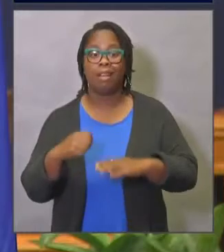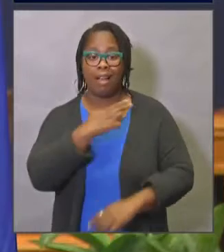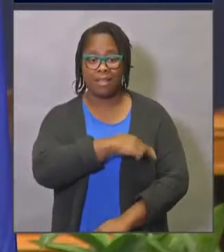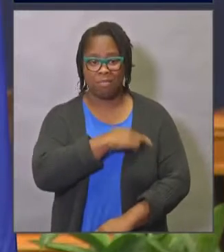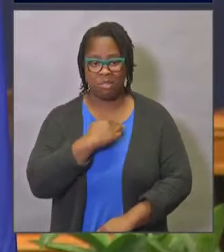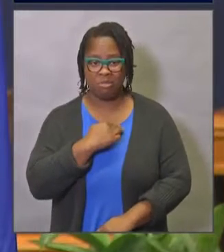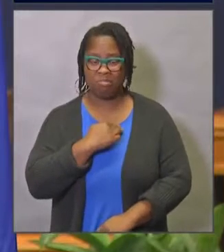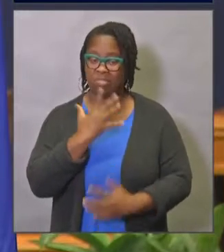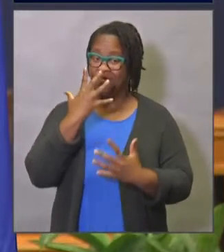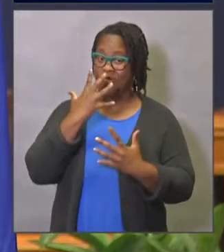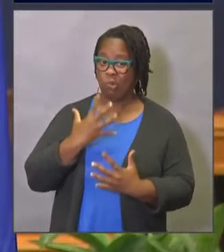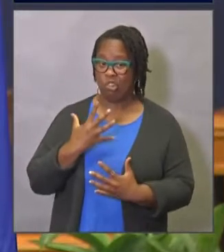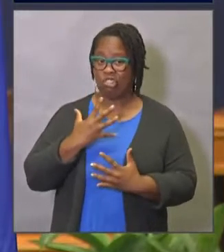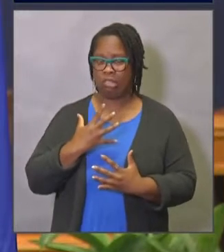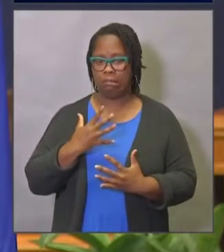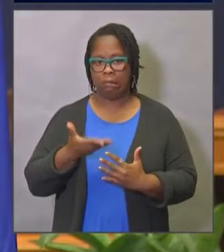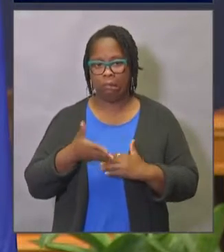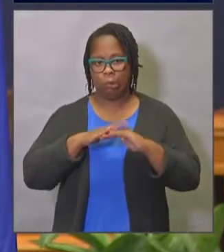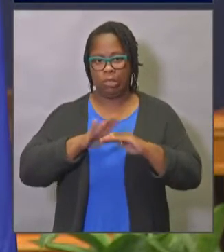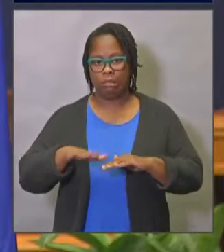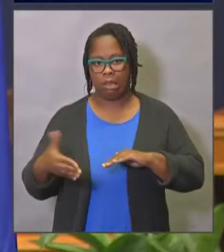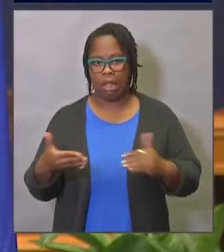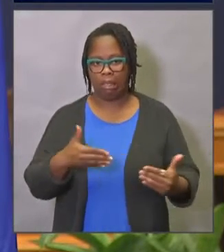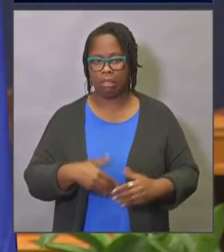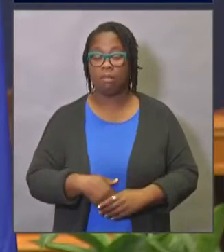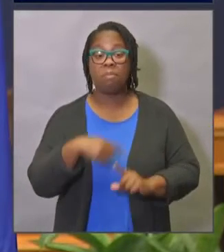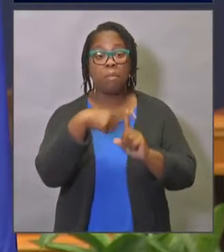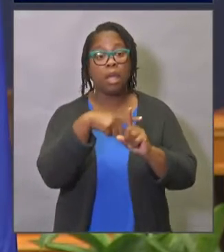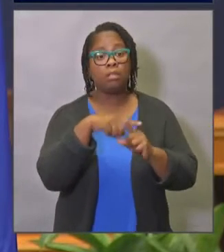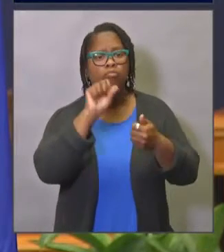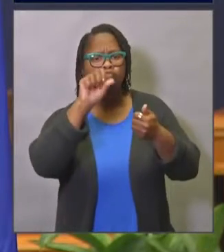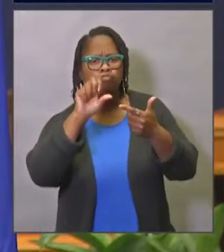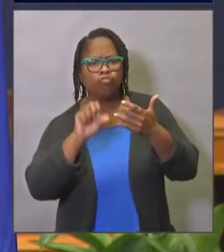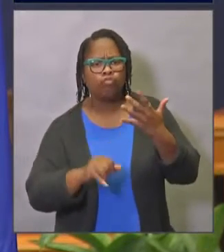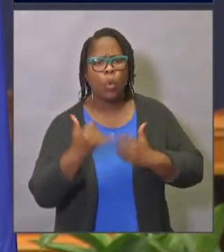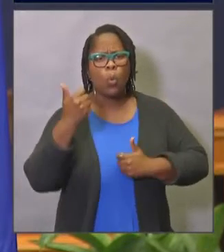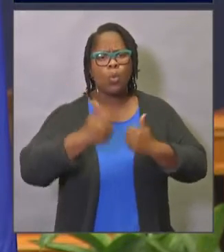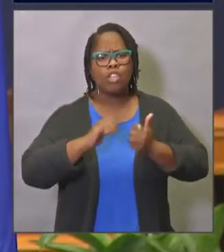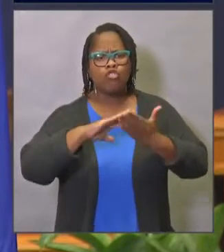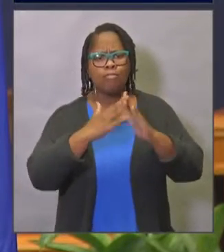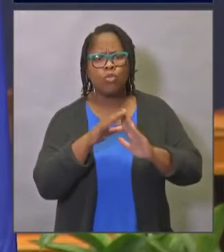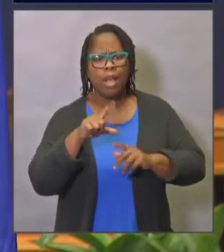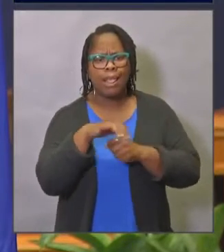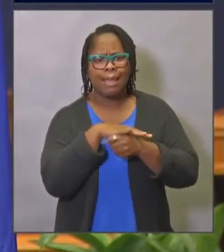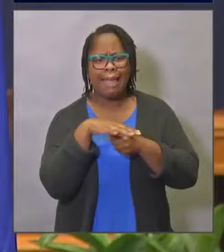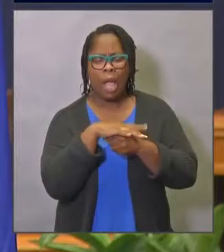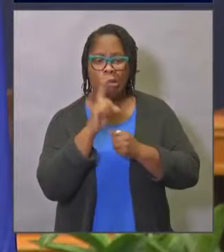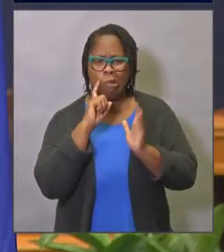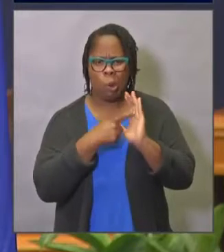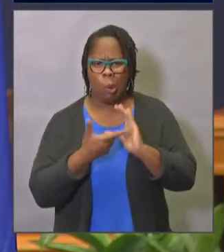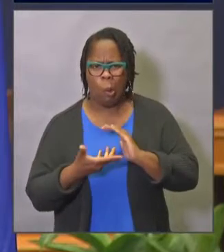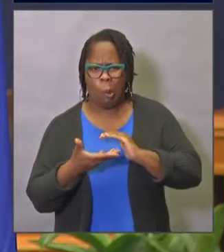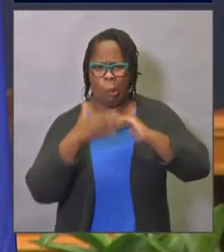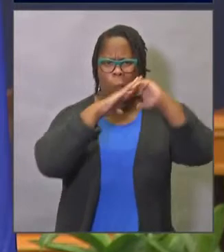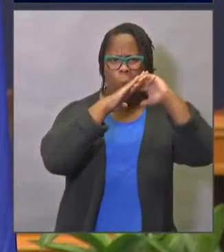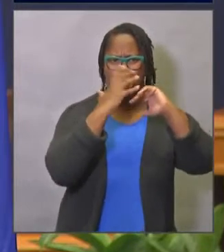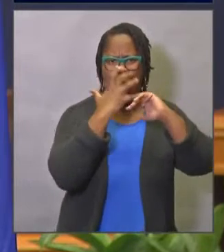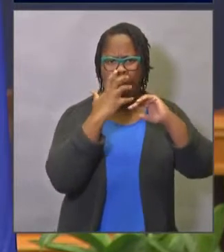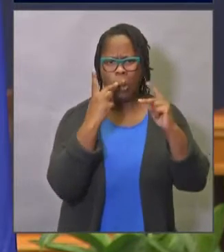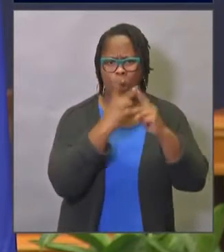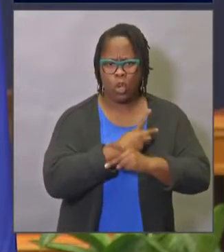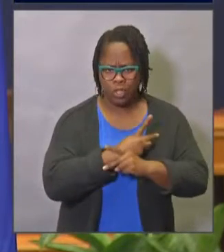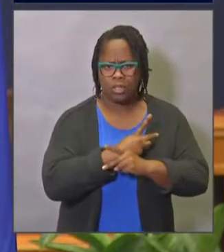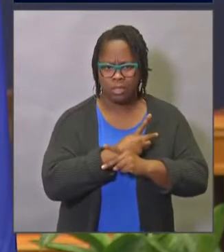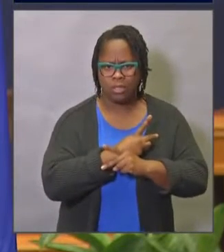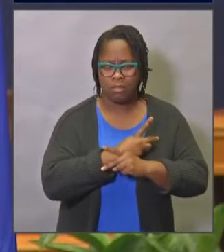I'll also talk about the communities in LA County that are seeing some of the largest increases in cases during this surge. And